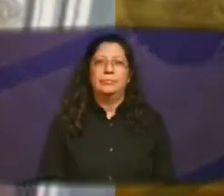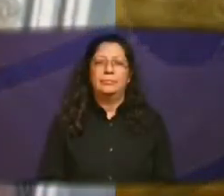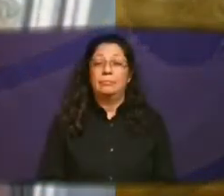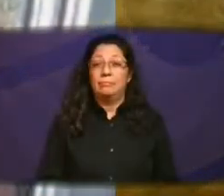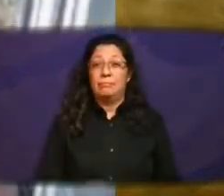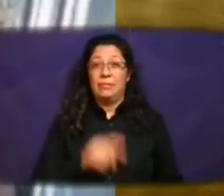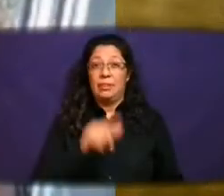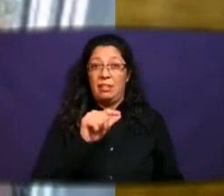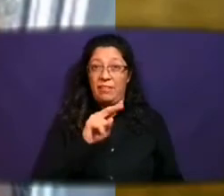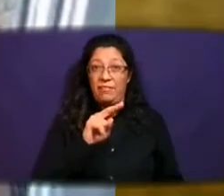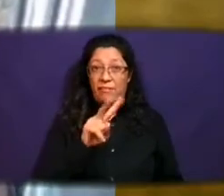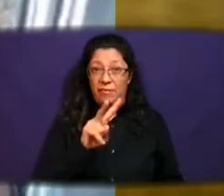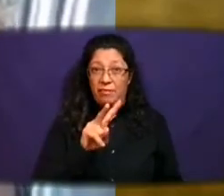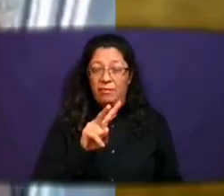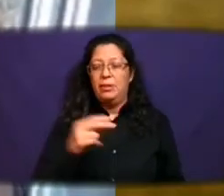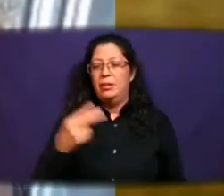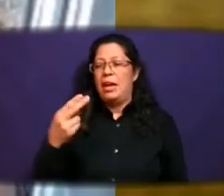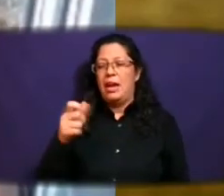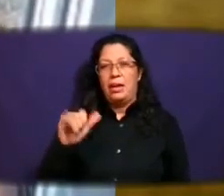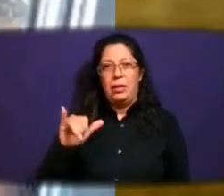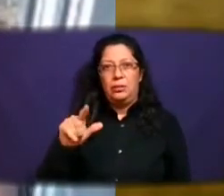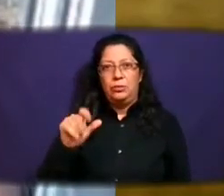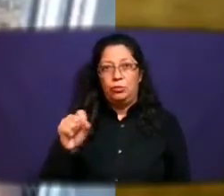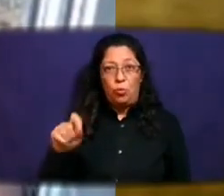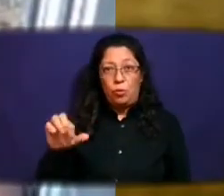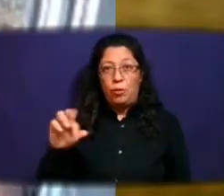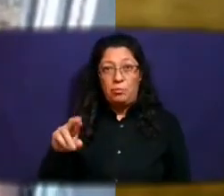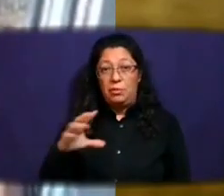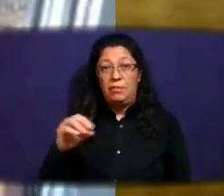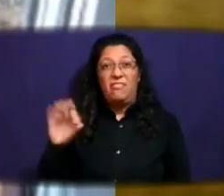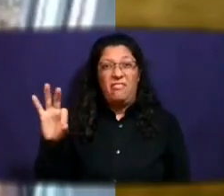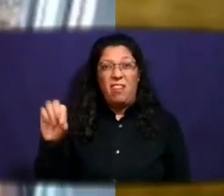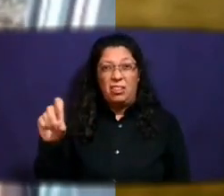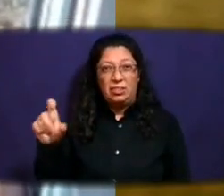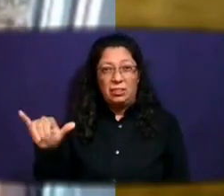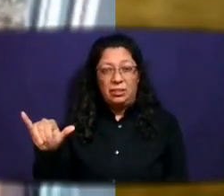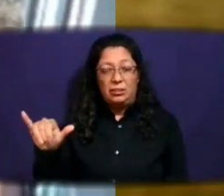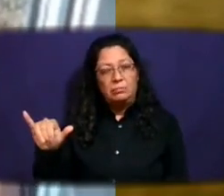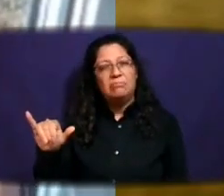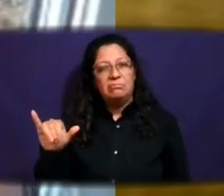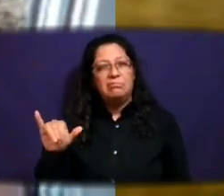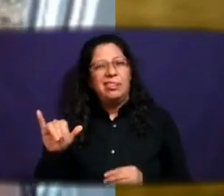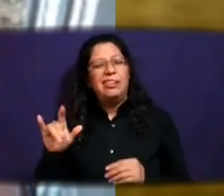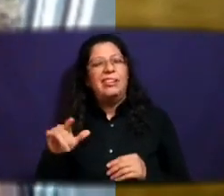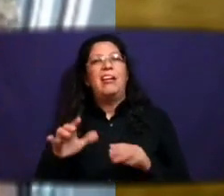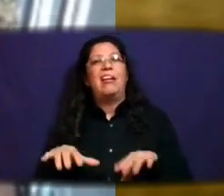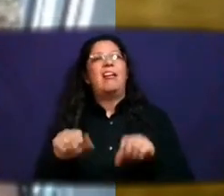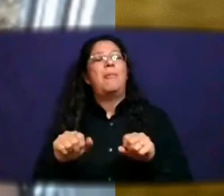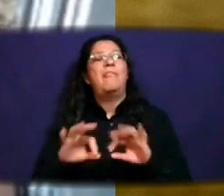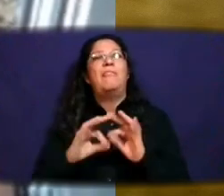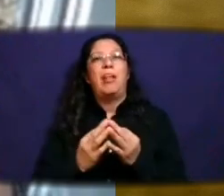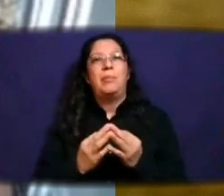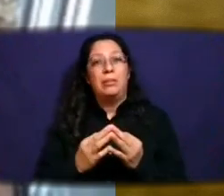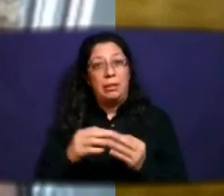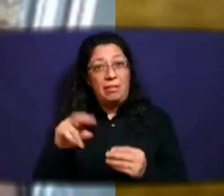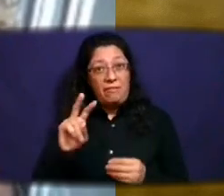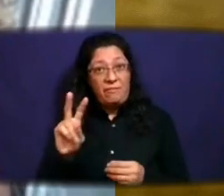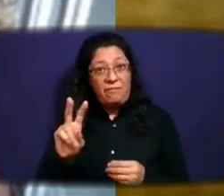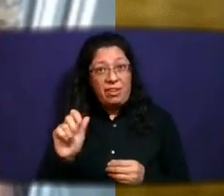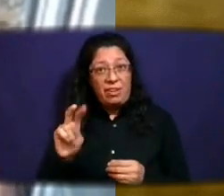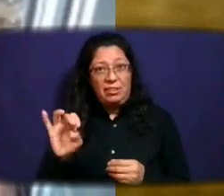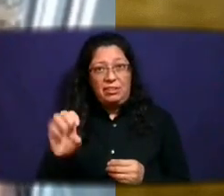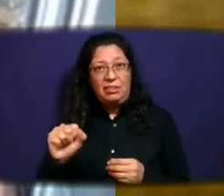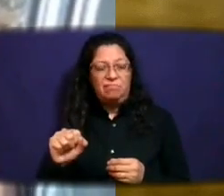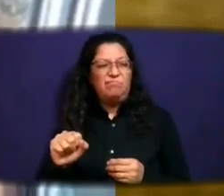Love, Hailstorm, and Foxy are the extended family that Vanessa has created